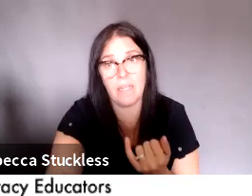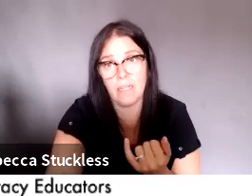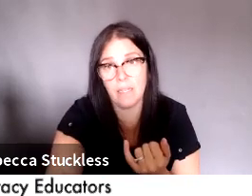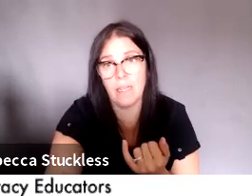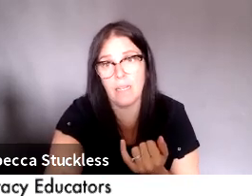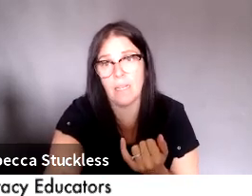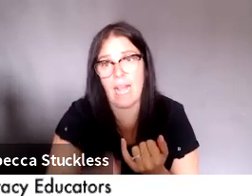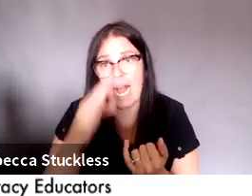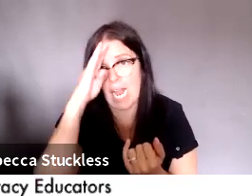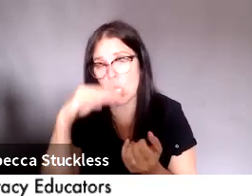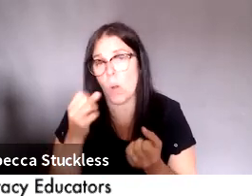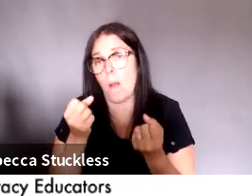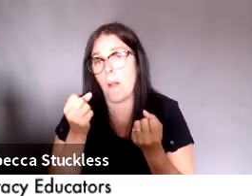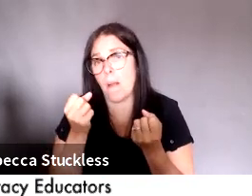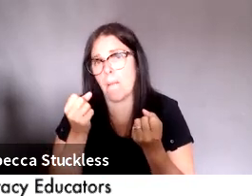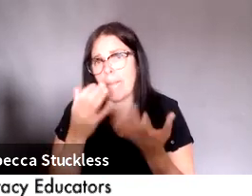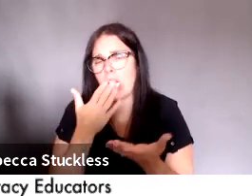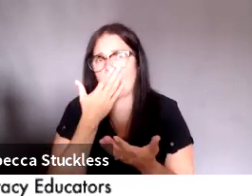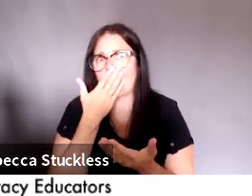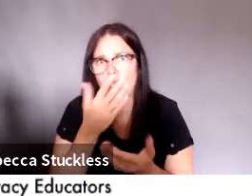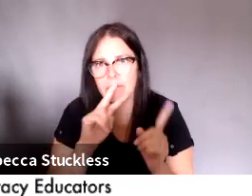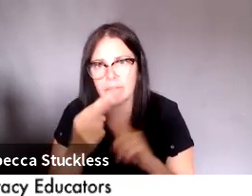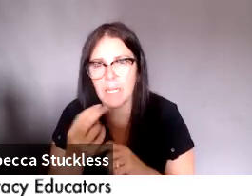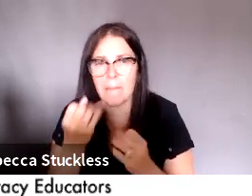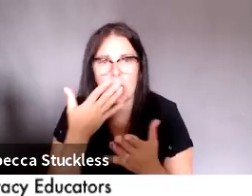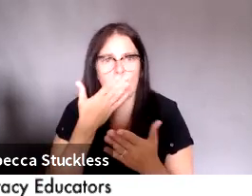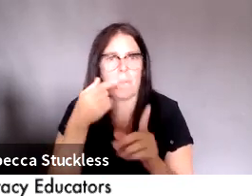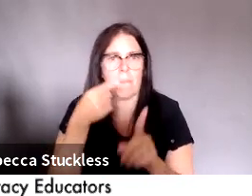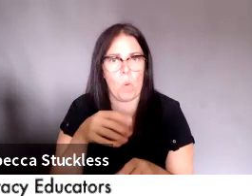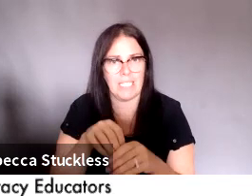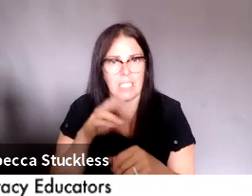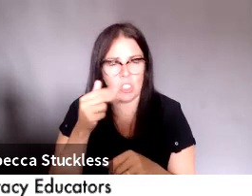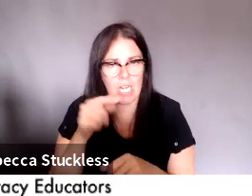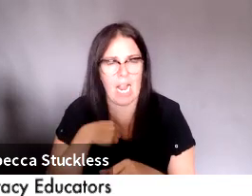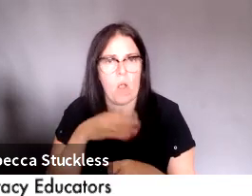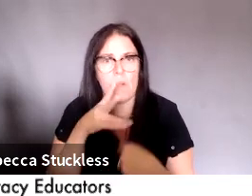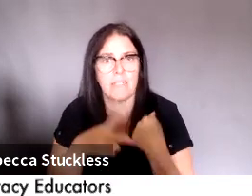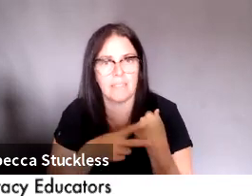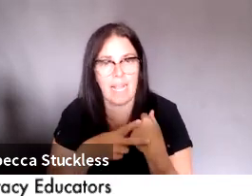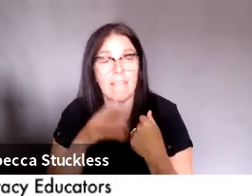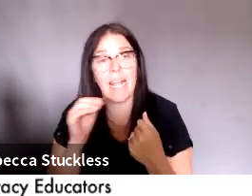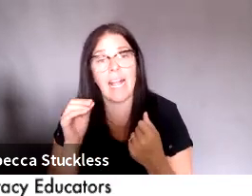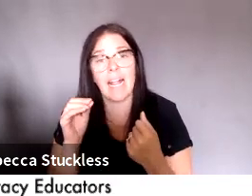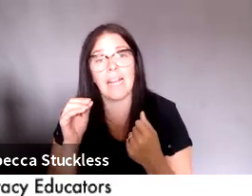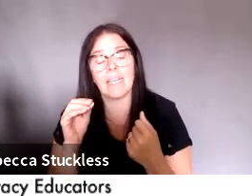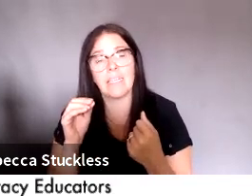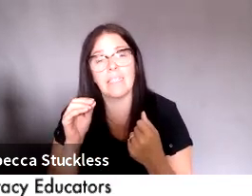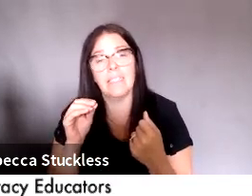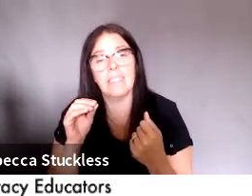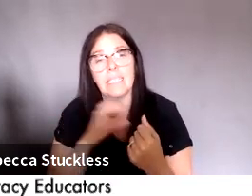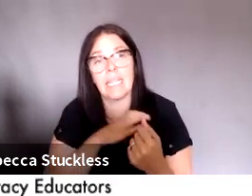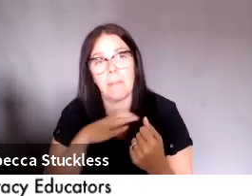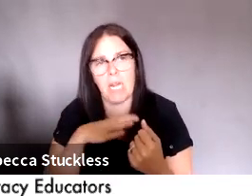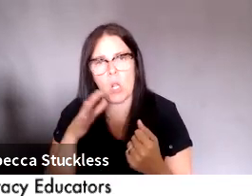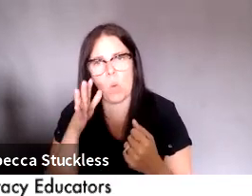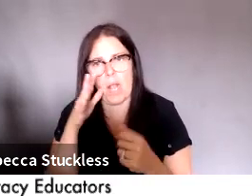of good observations and points in the chat. I'll be saving that, and the committee will take a look because it